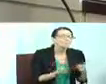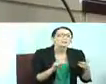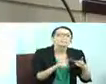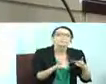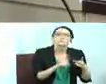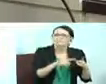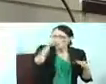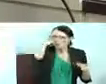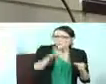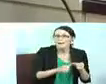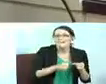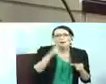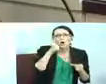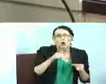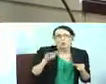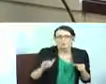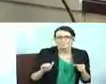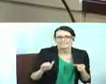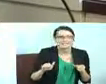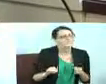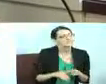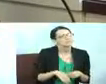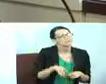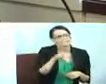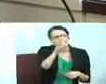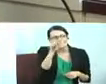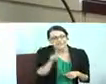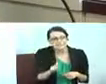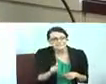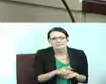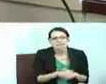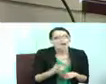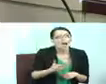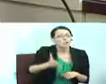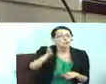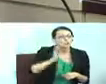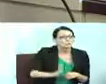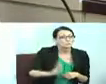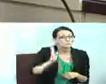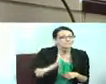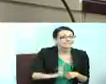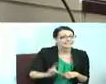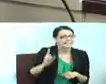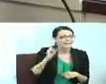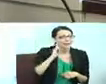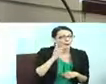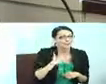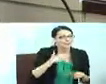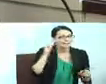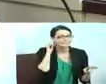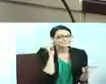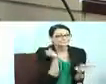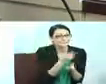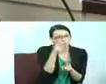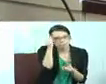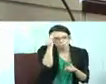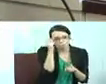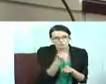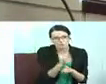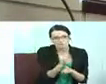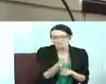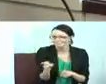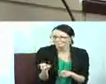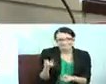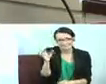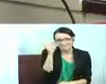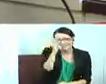little girl in Denison, Texas, and I used to hear my sisters and brothers, they didn't